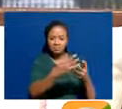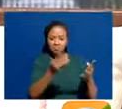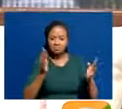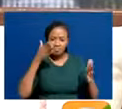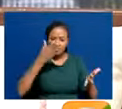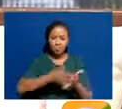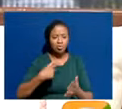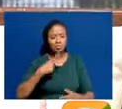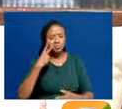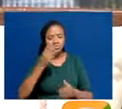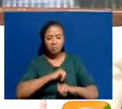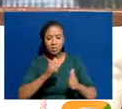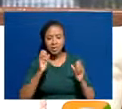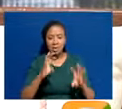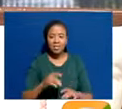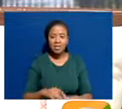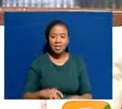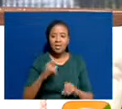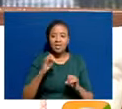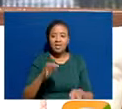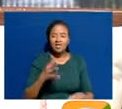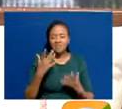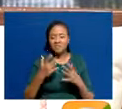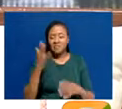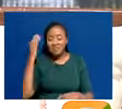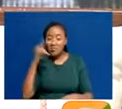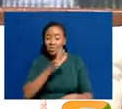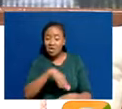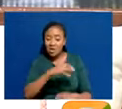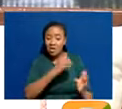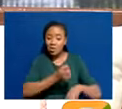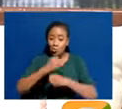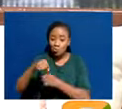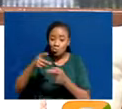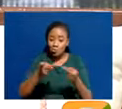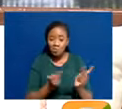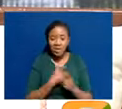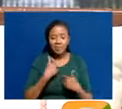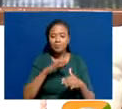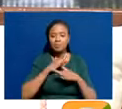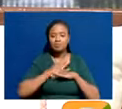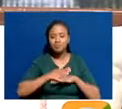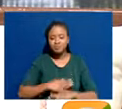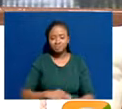have, you're tammacking and it's lunchtime, you don't have something, you go and relax there. Correct. So we're going to open it.